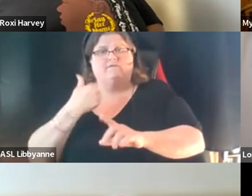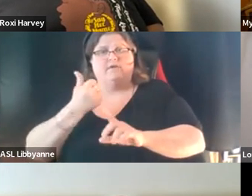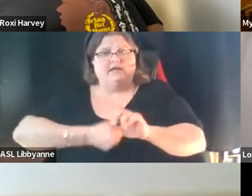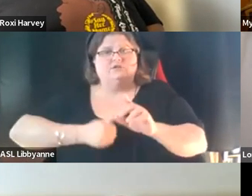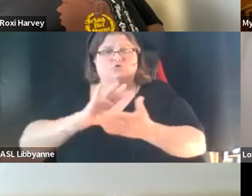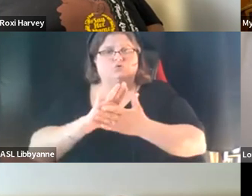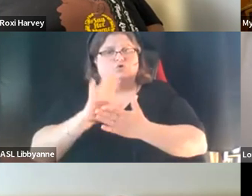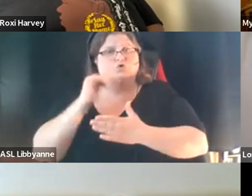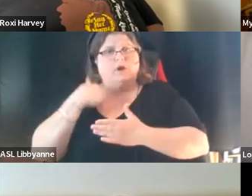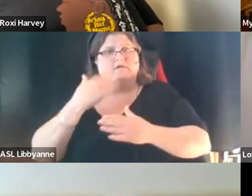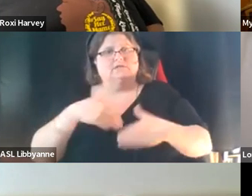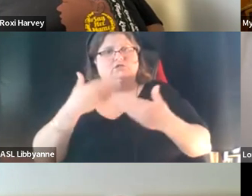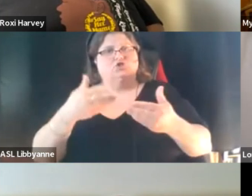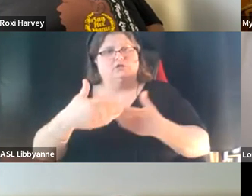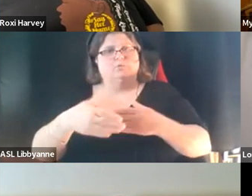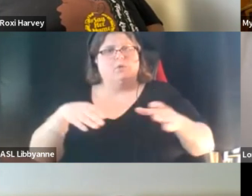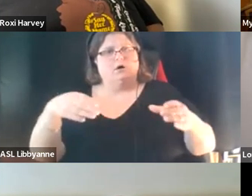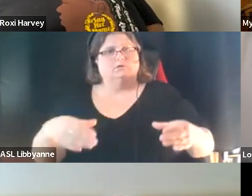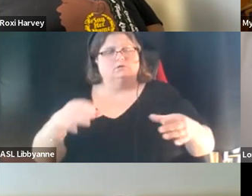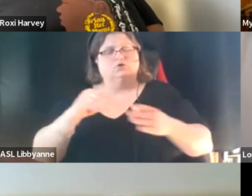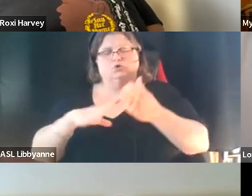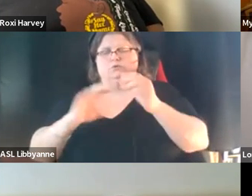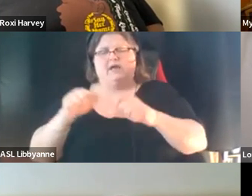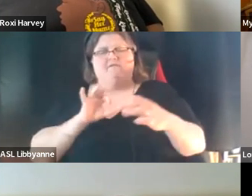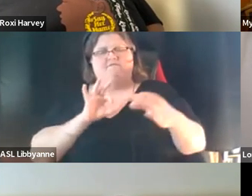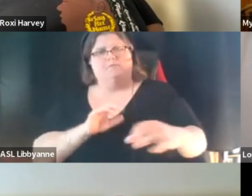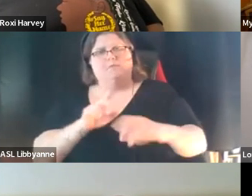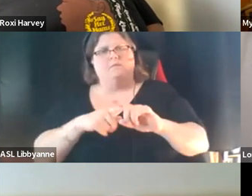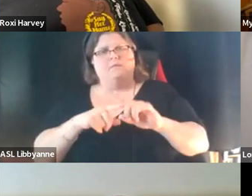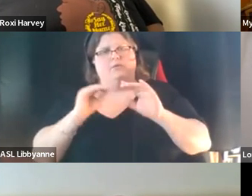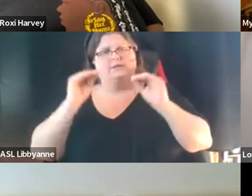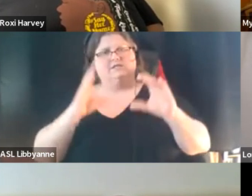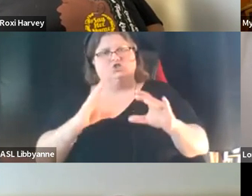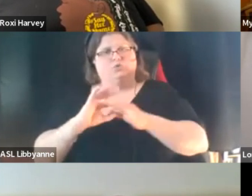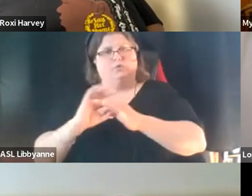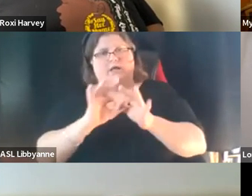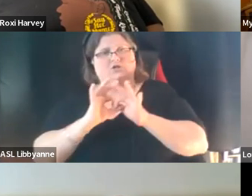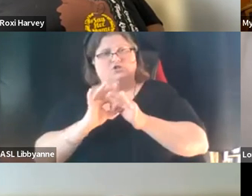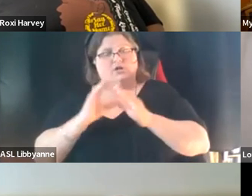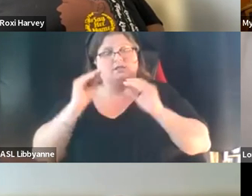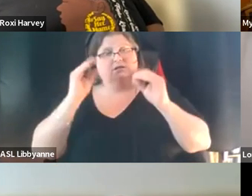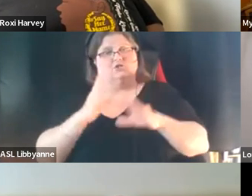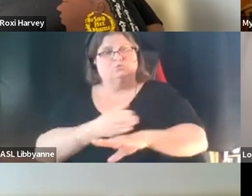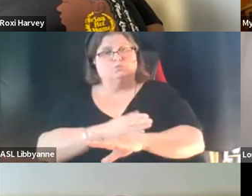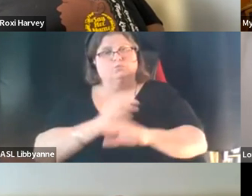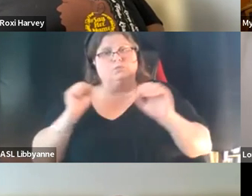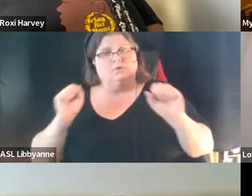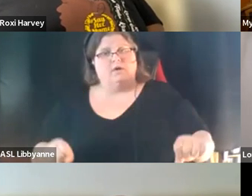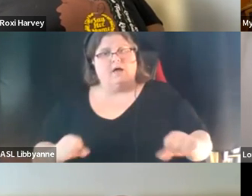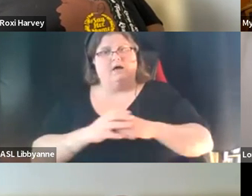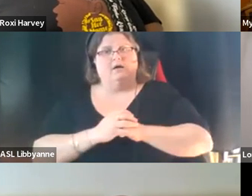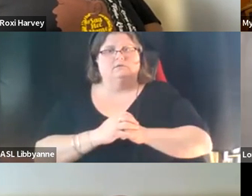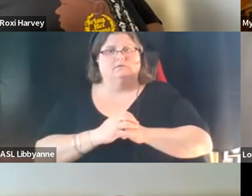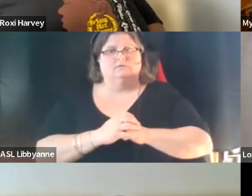school that the students could give feedback about the teacher and how the relationships and the teaching can be improved. As my